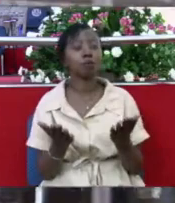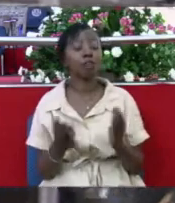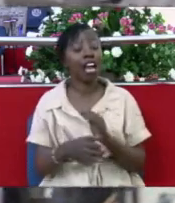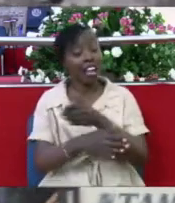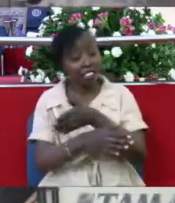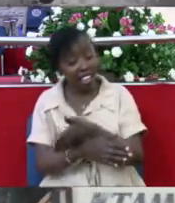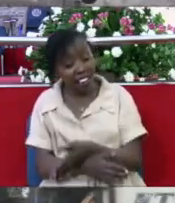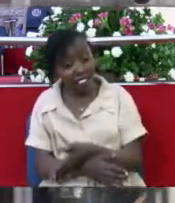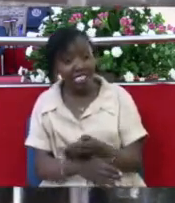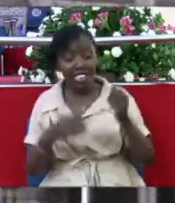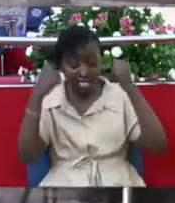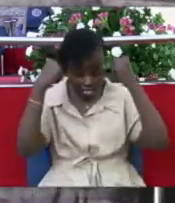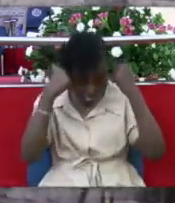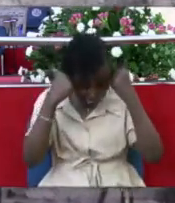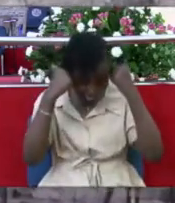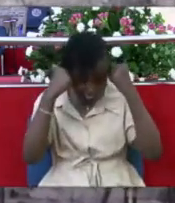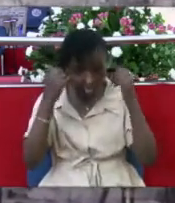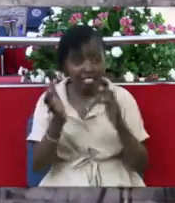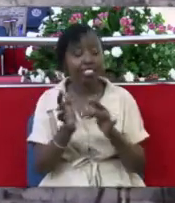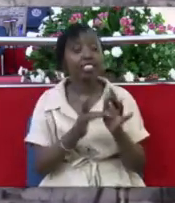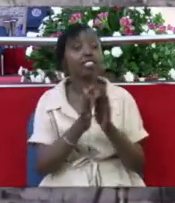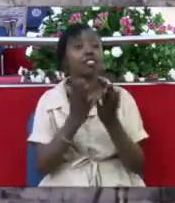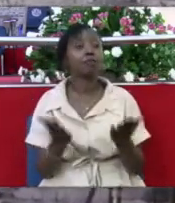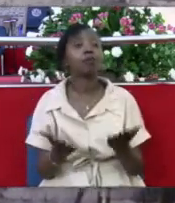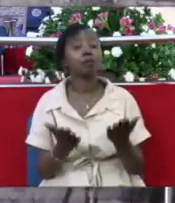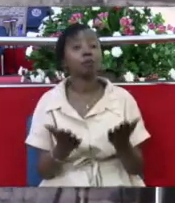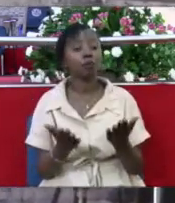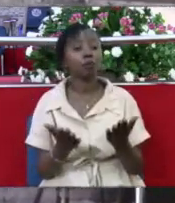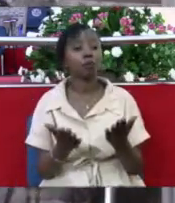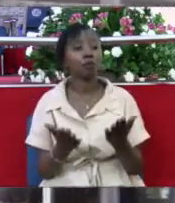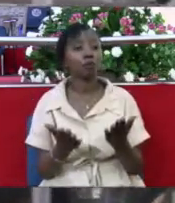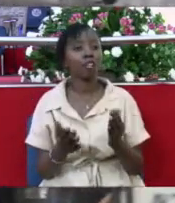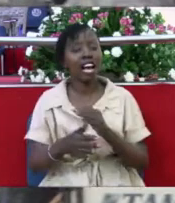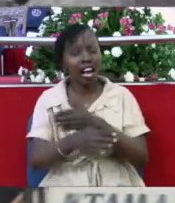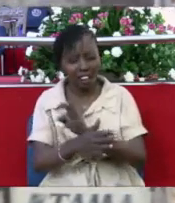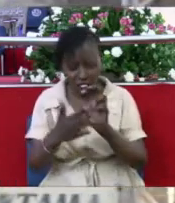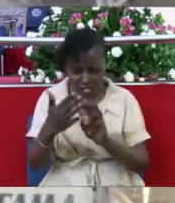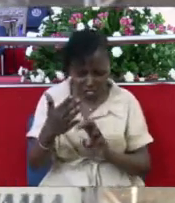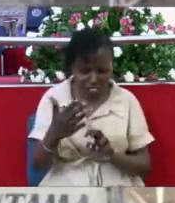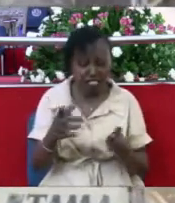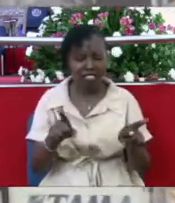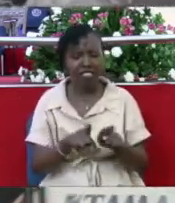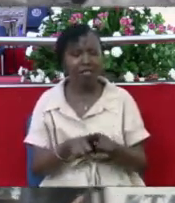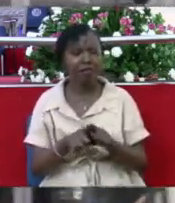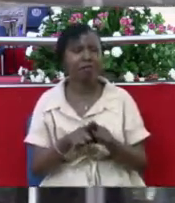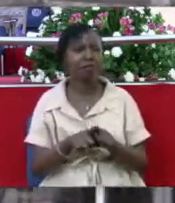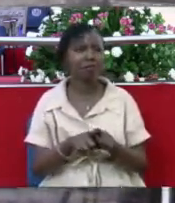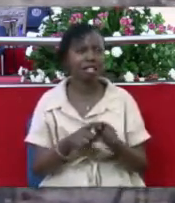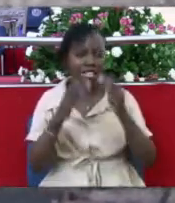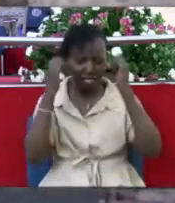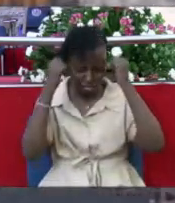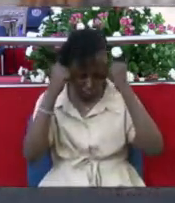study it. Unahitaji ukaweze kuisoma na kuielewa. After that you need to meditate on it. Ukiwa